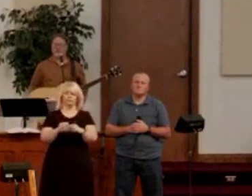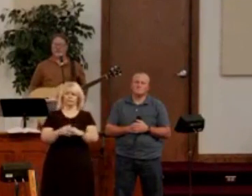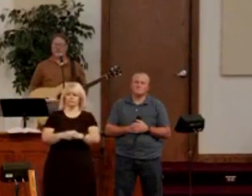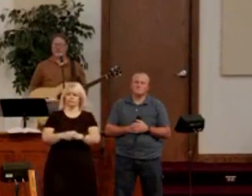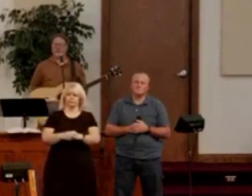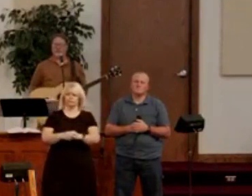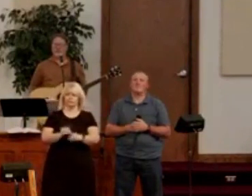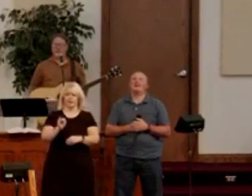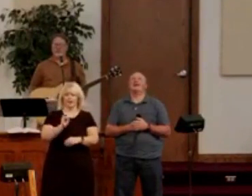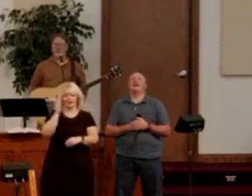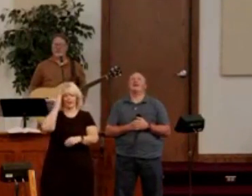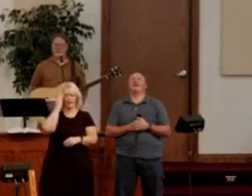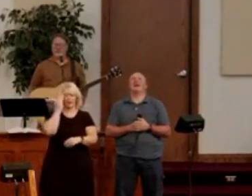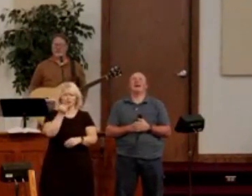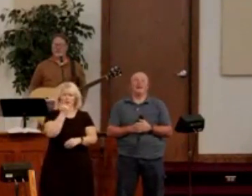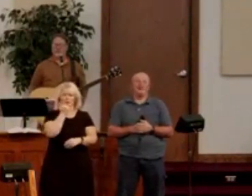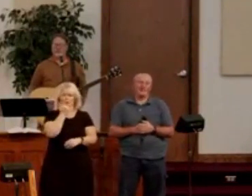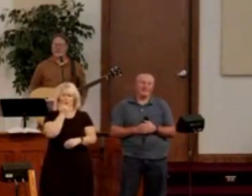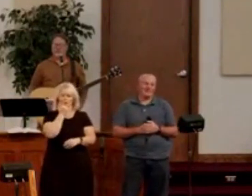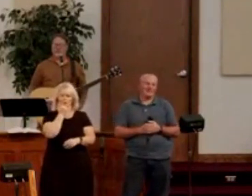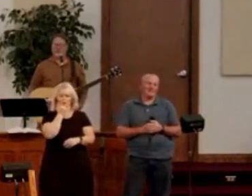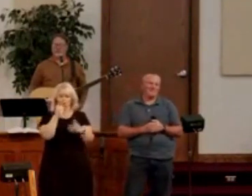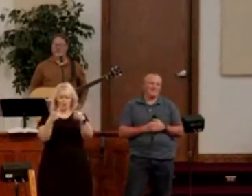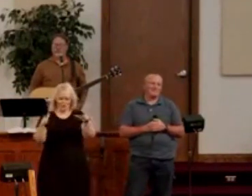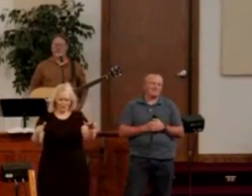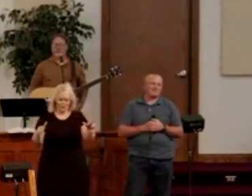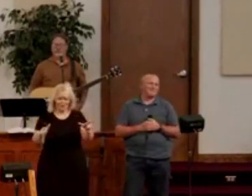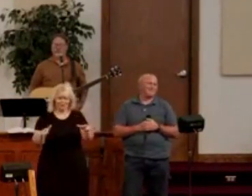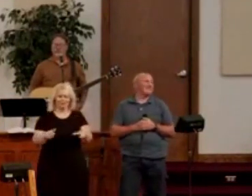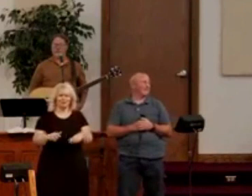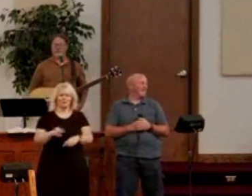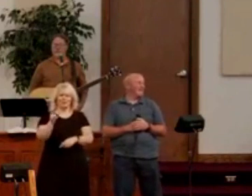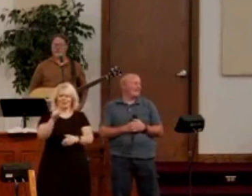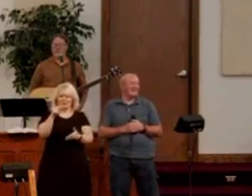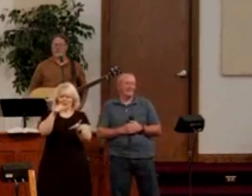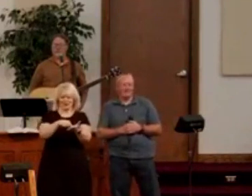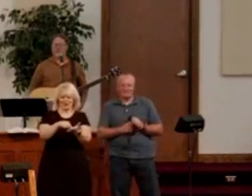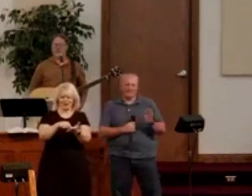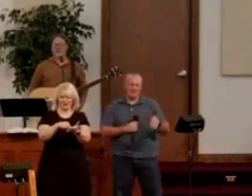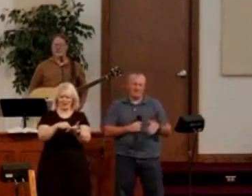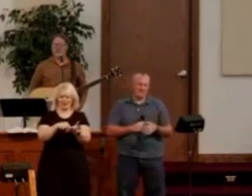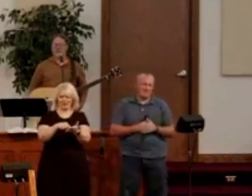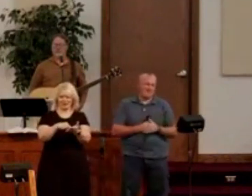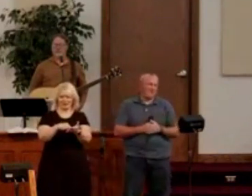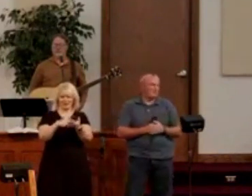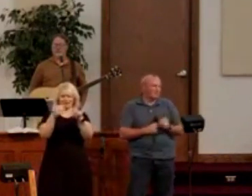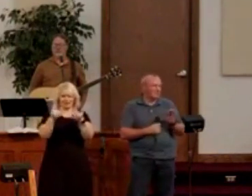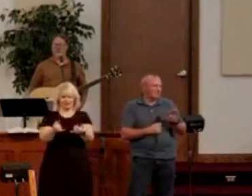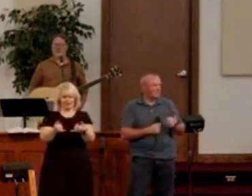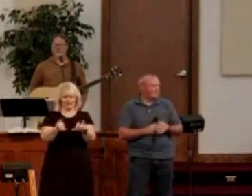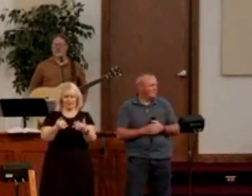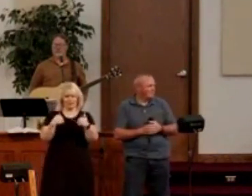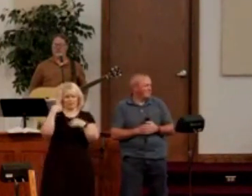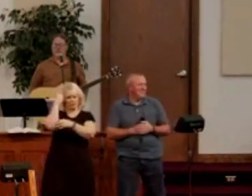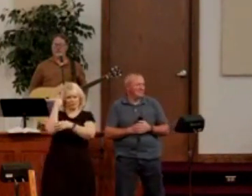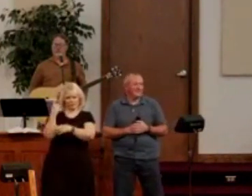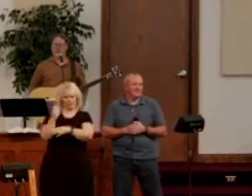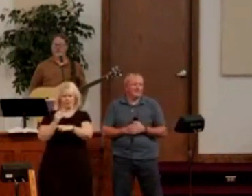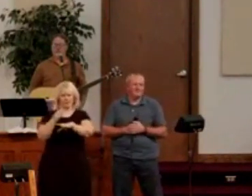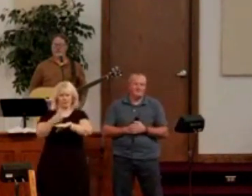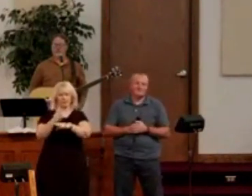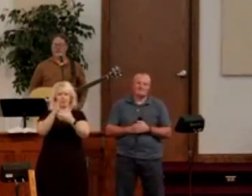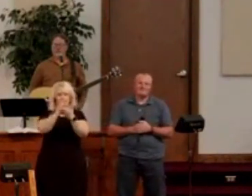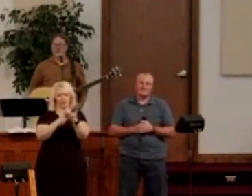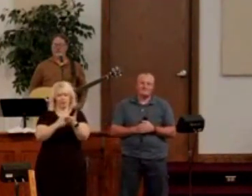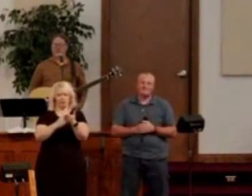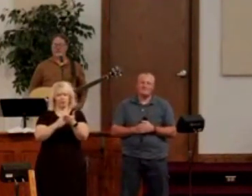but it's okay. We owe nothing. We are a debtor to nobody, and we've gotten back on track, back with the vision. The next phase of the